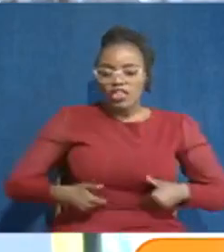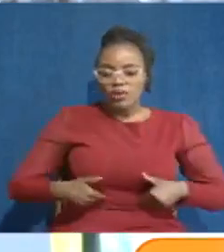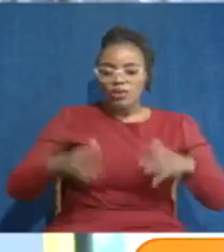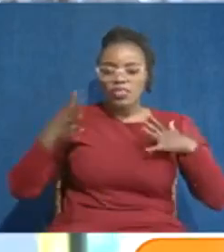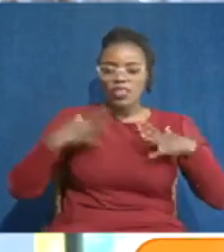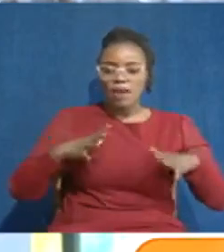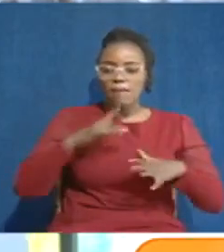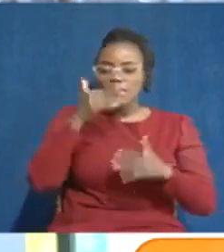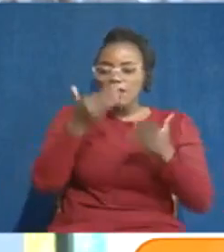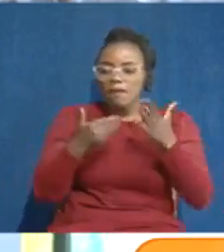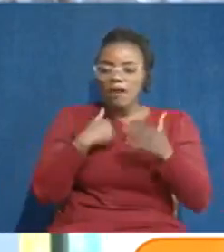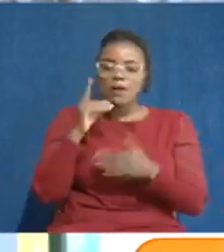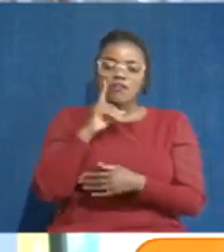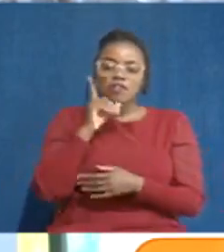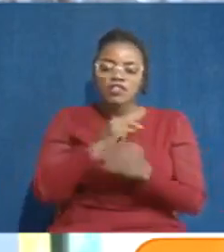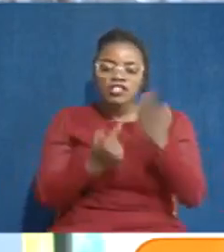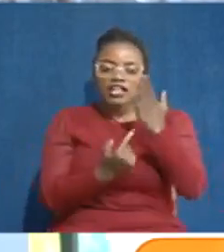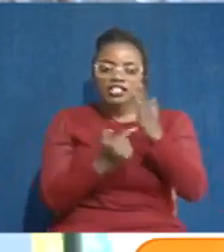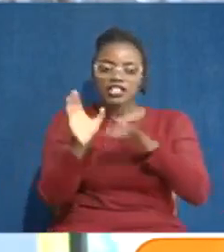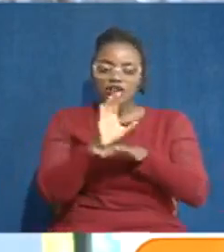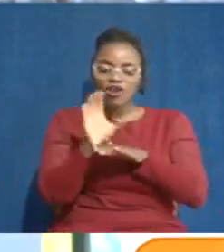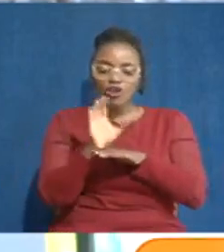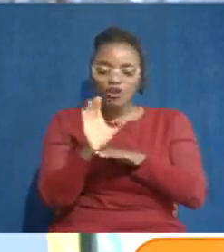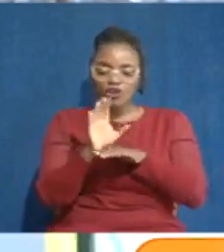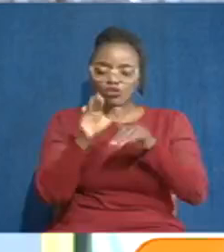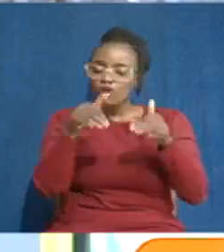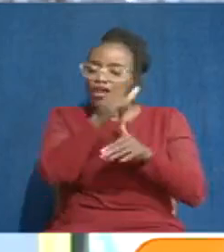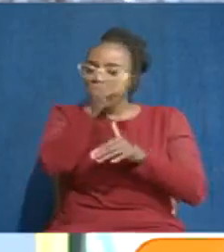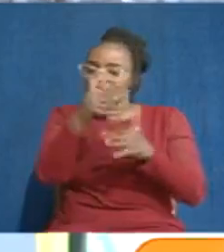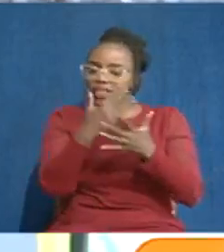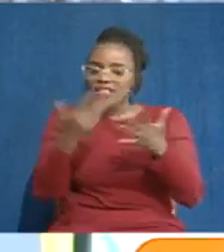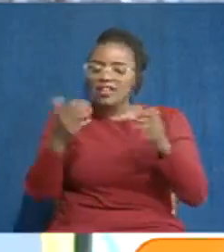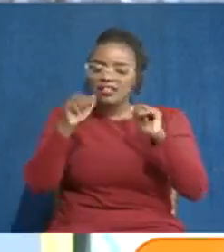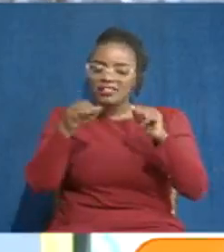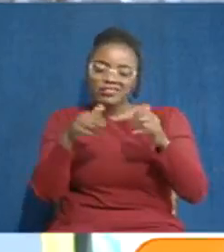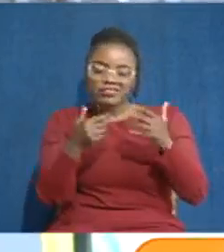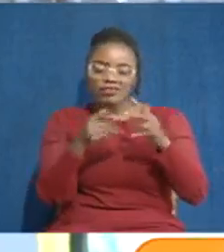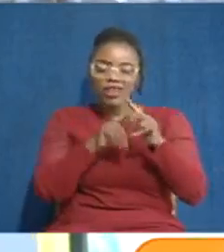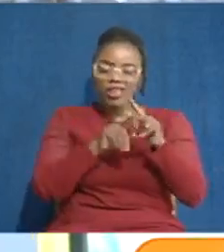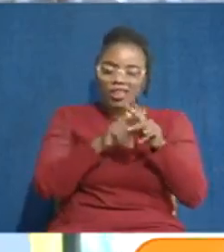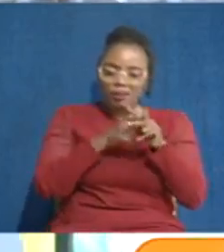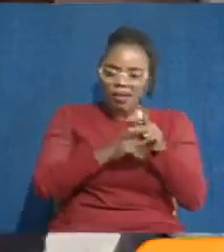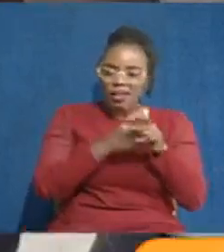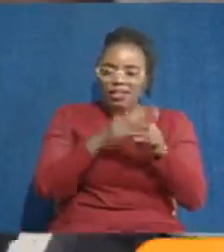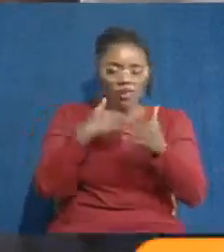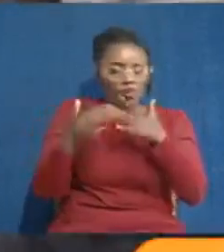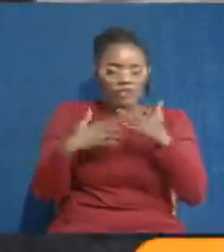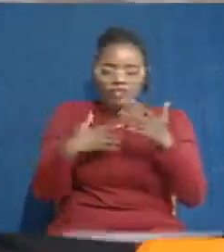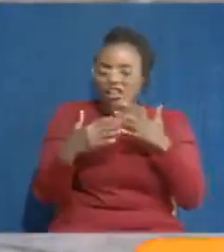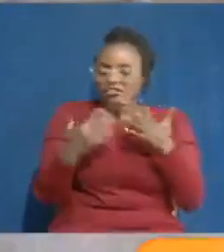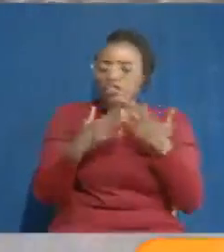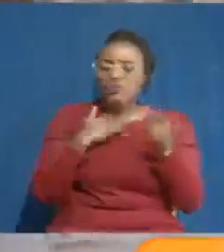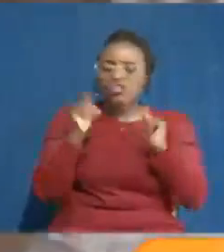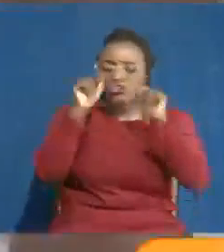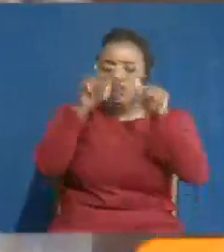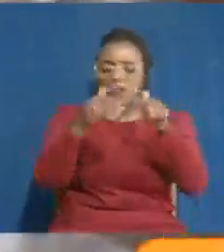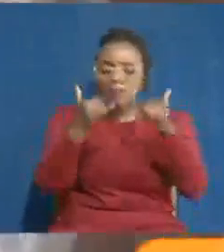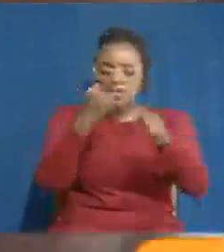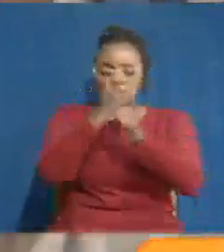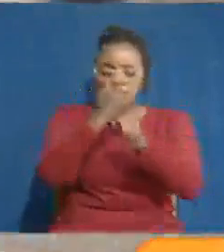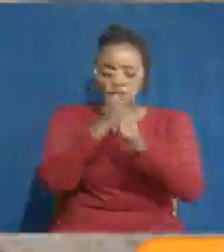who have perhaps completed a technical course on anything to do with the mechanical, electrical, electronics, whatever. We want them to come now and